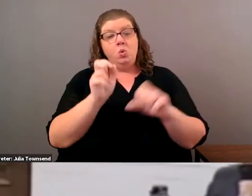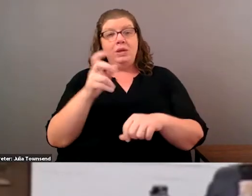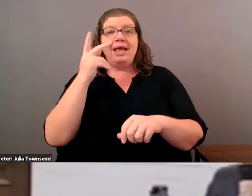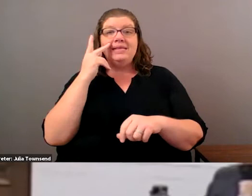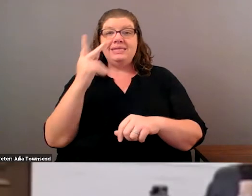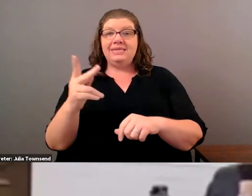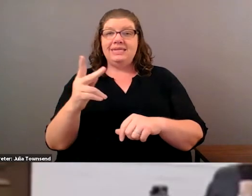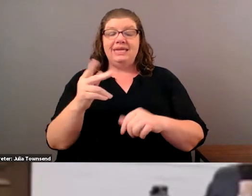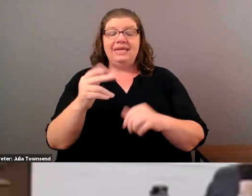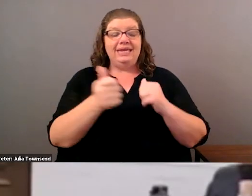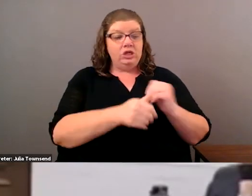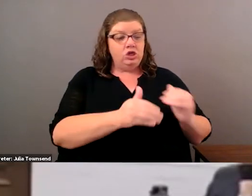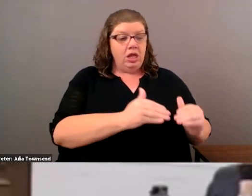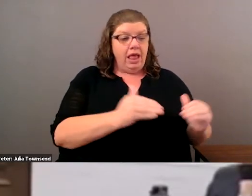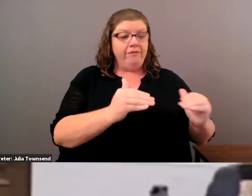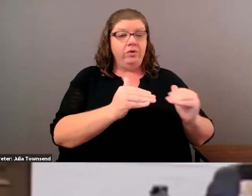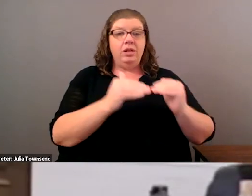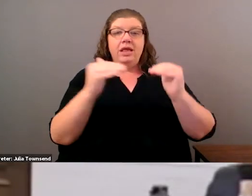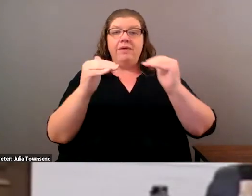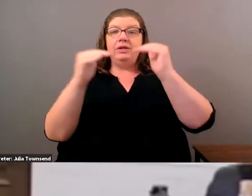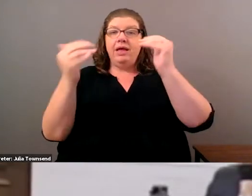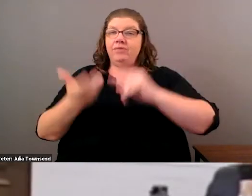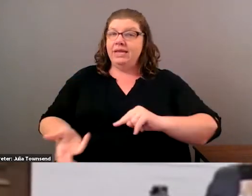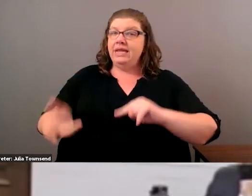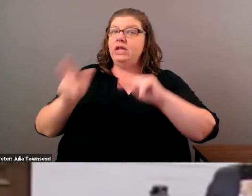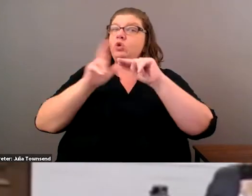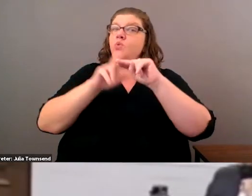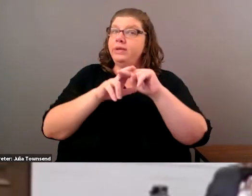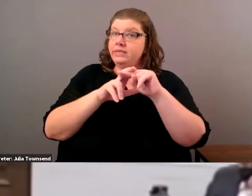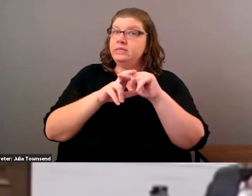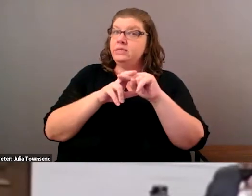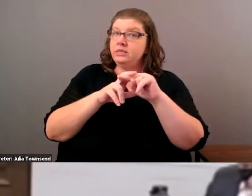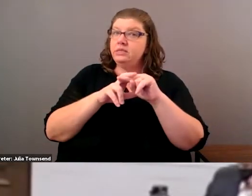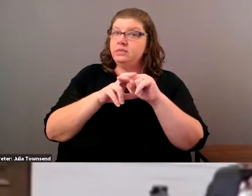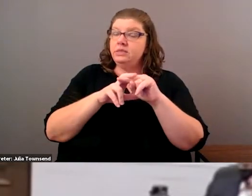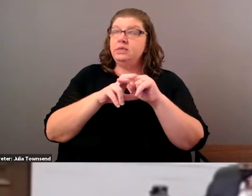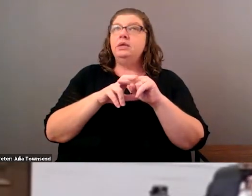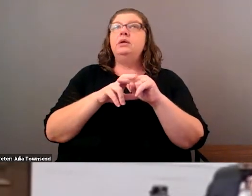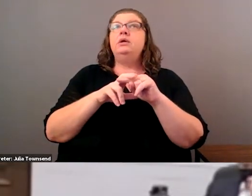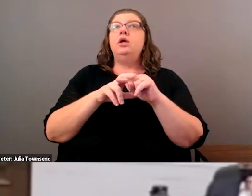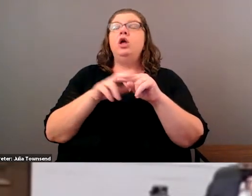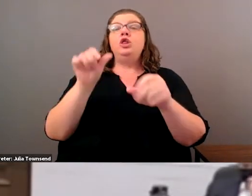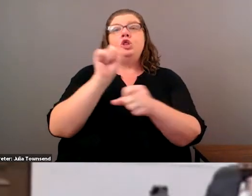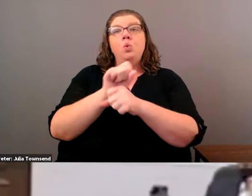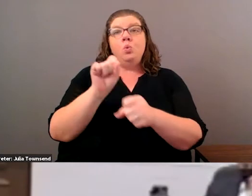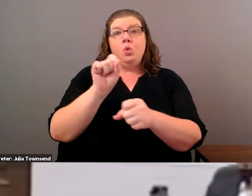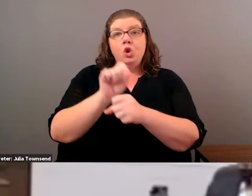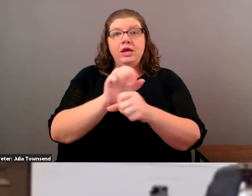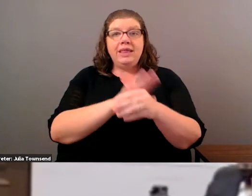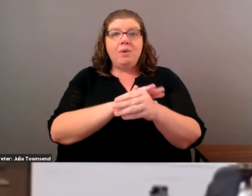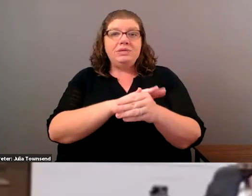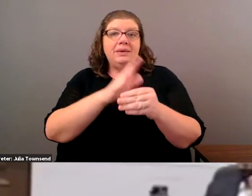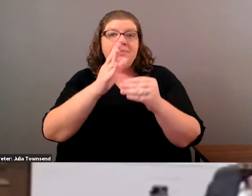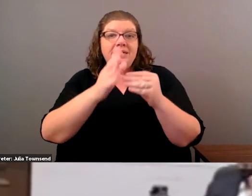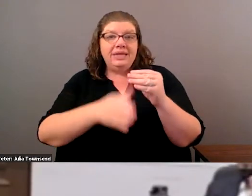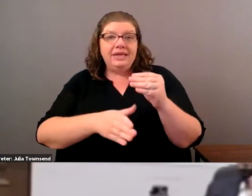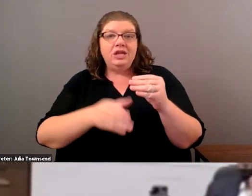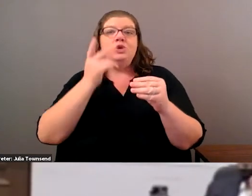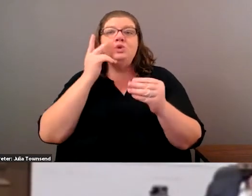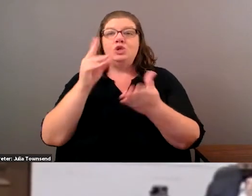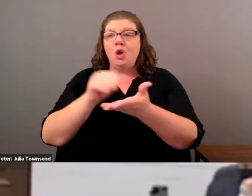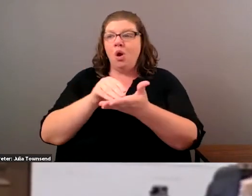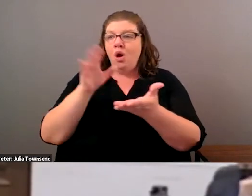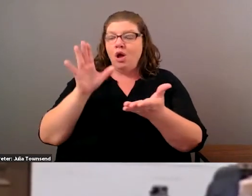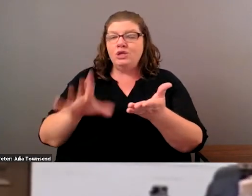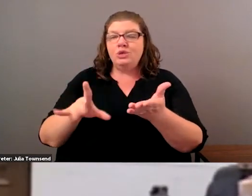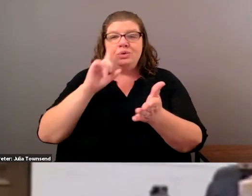to level that it increased, right? That the work that was being completed, you saw students